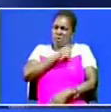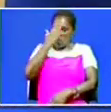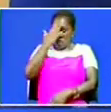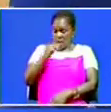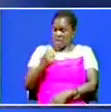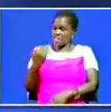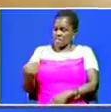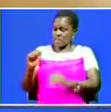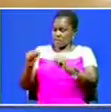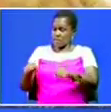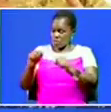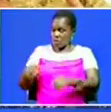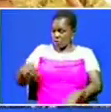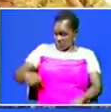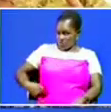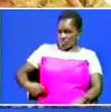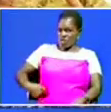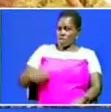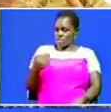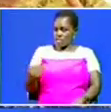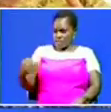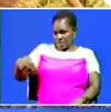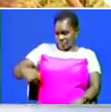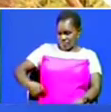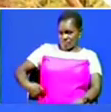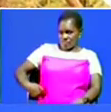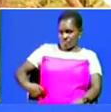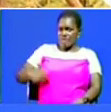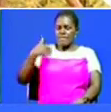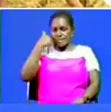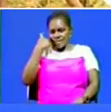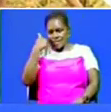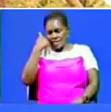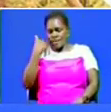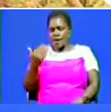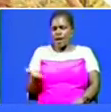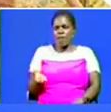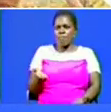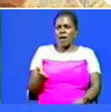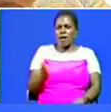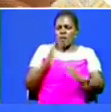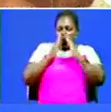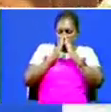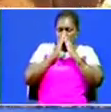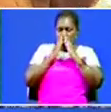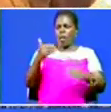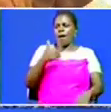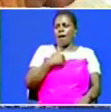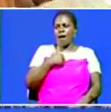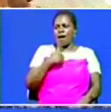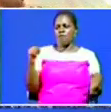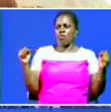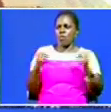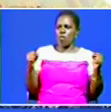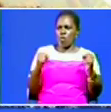kids go hungry. Watoto nja, kuna ugonjwa hapa, tuko na homa juu ya baridi.